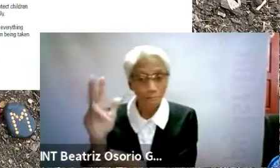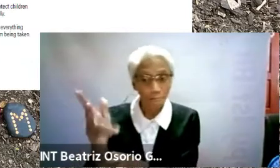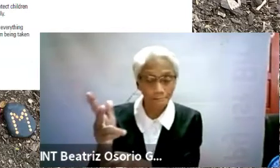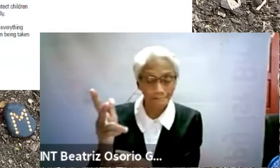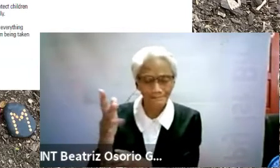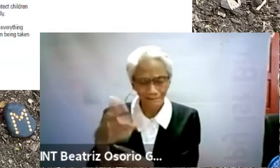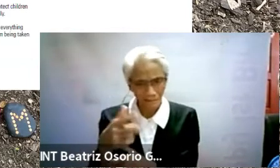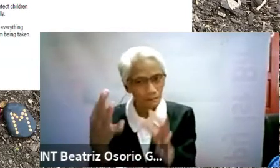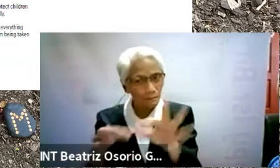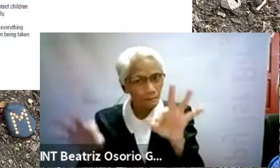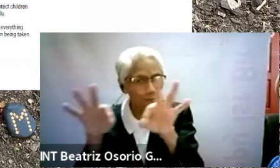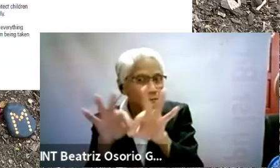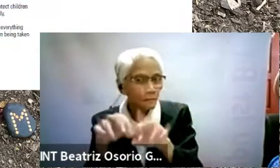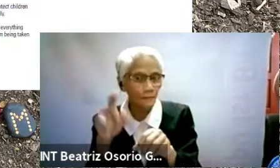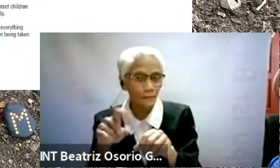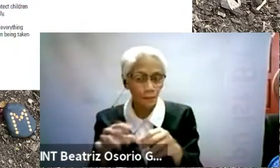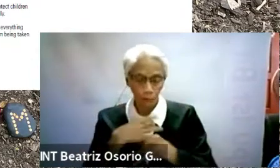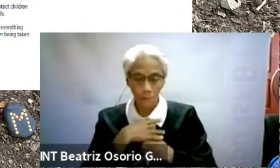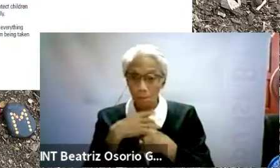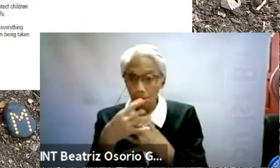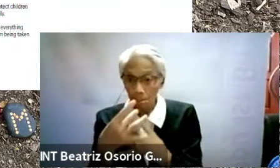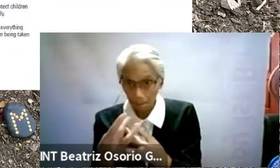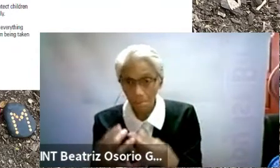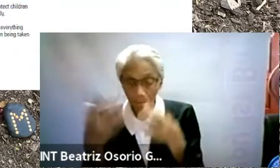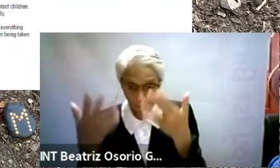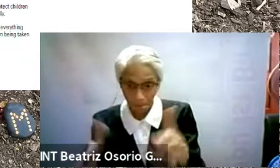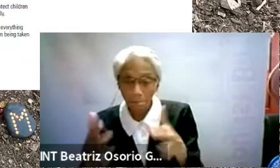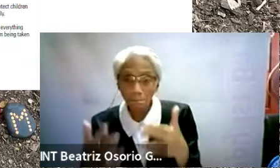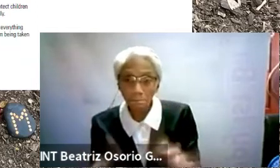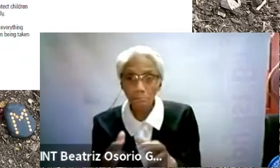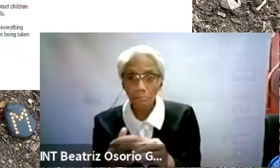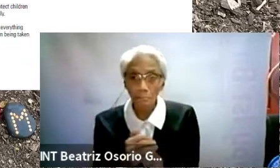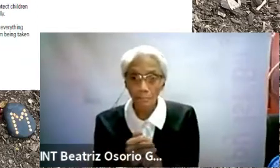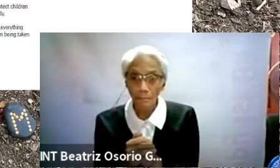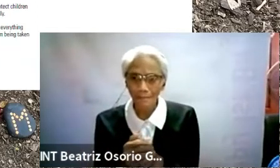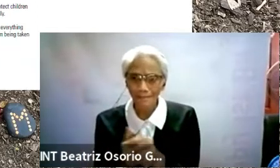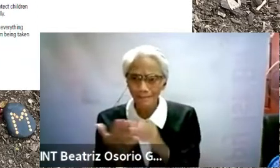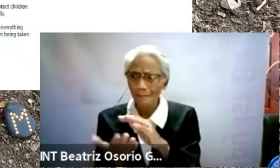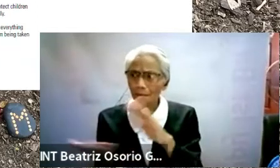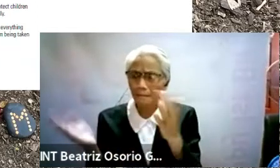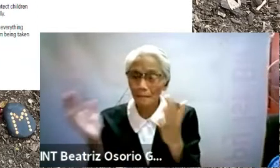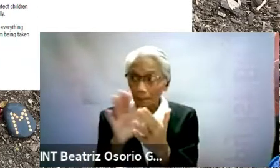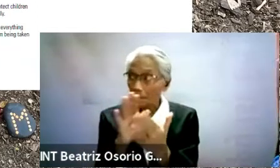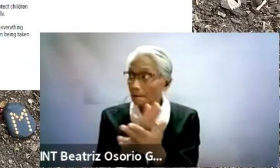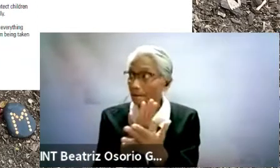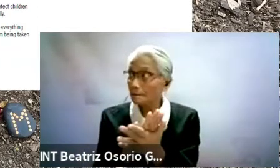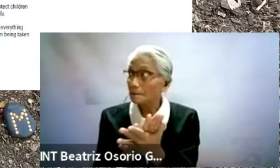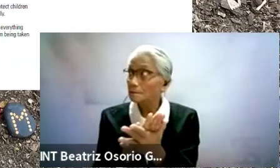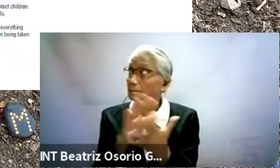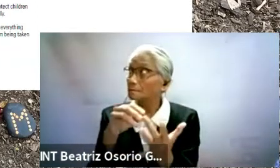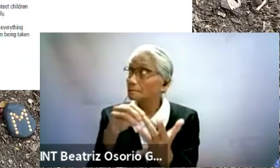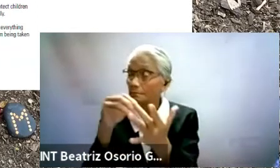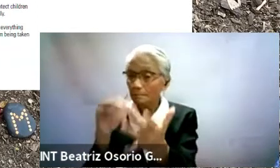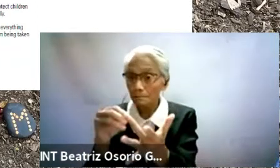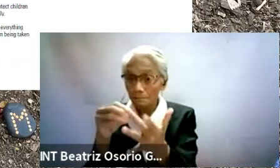interests, Professor Jaffé has already commented on. This becomes a particularly important when